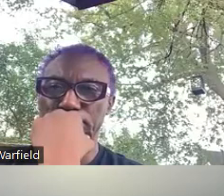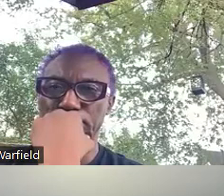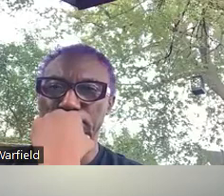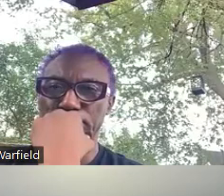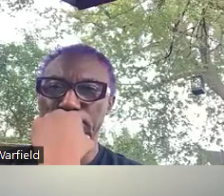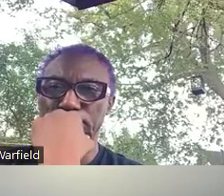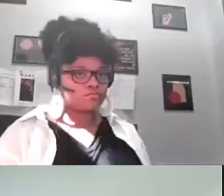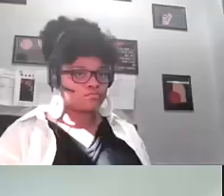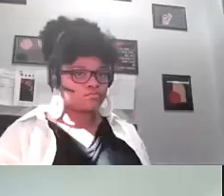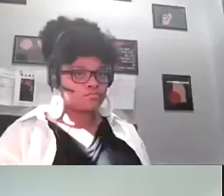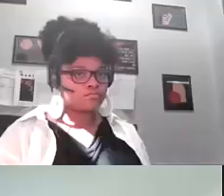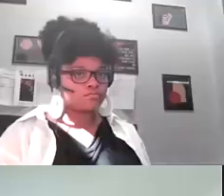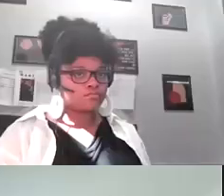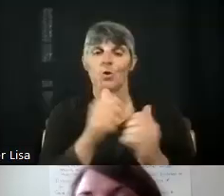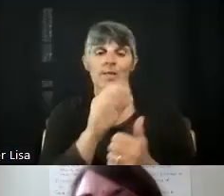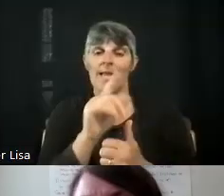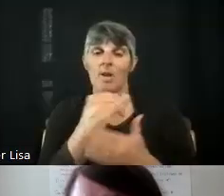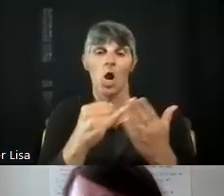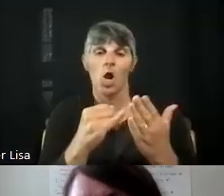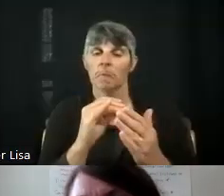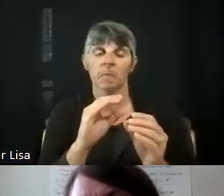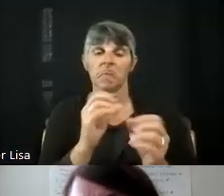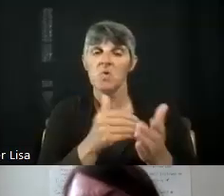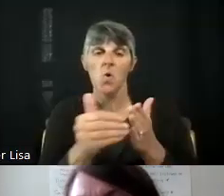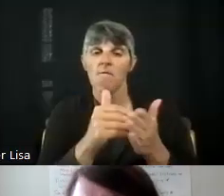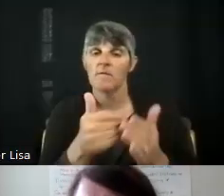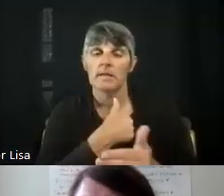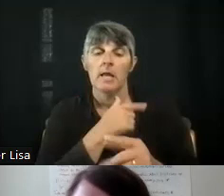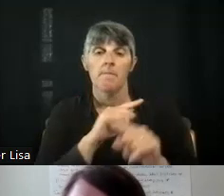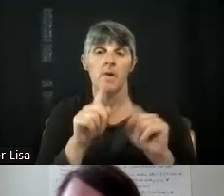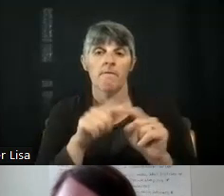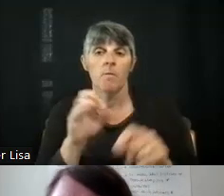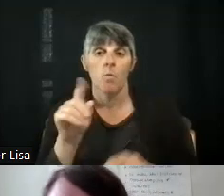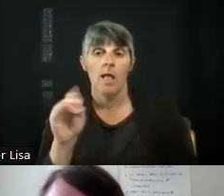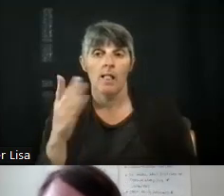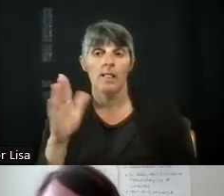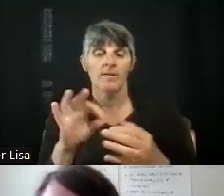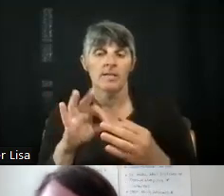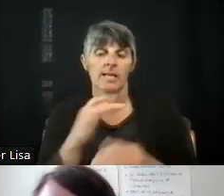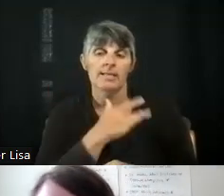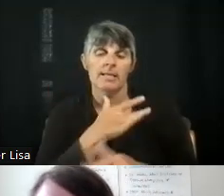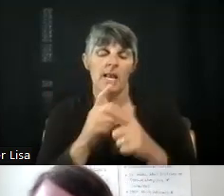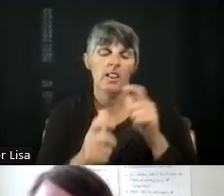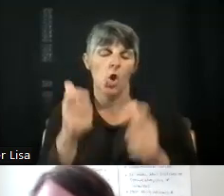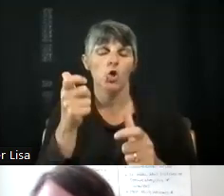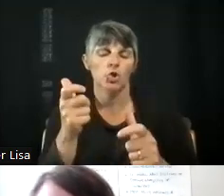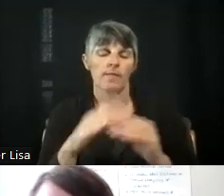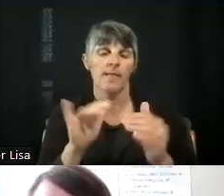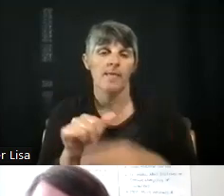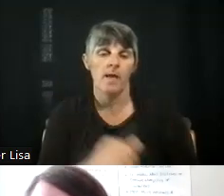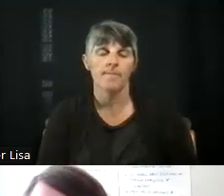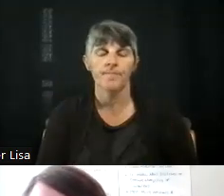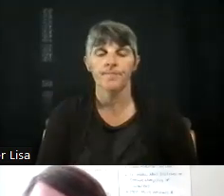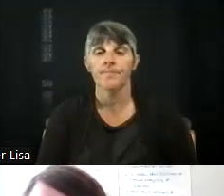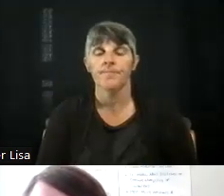I actually don't really deal with capital art all that much, but based on what Ellen has said, it's usually larger than that.